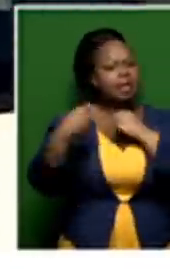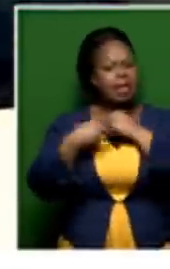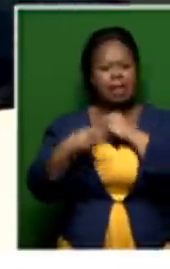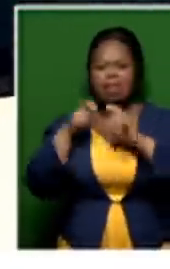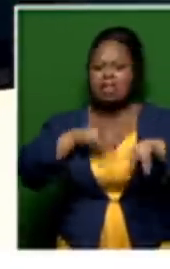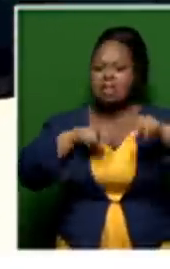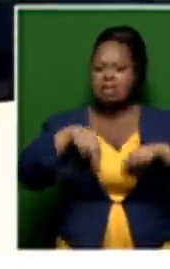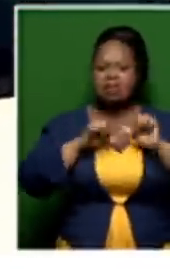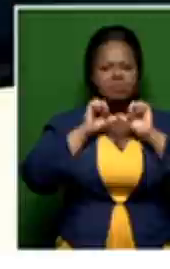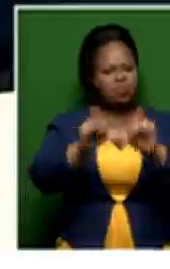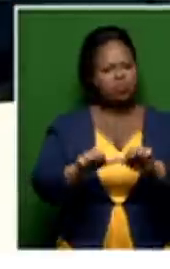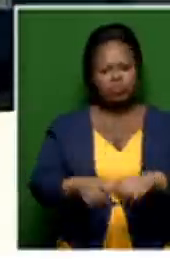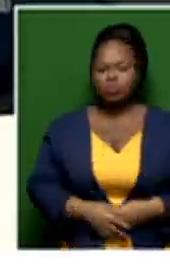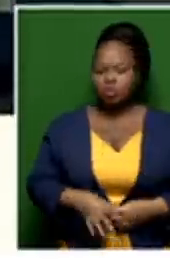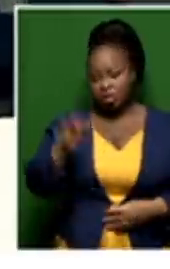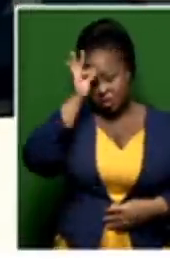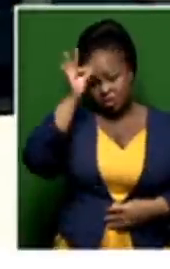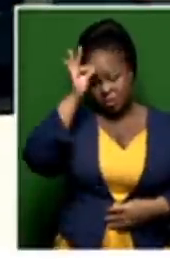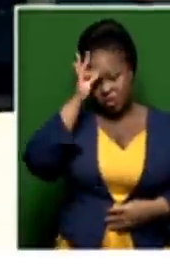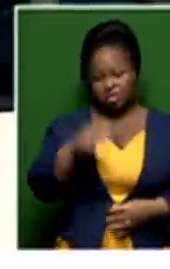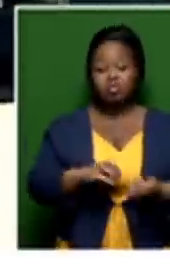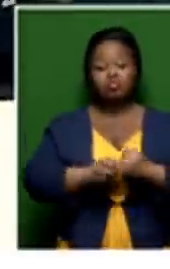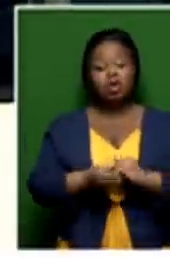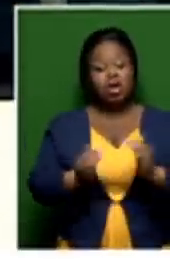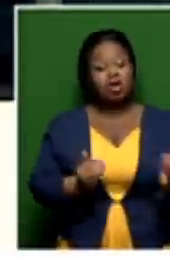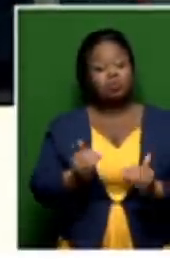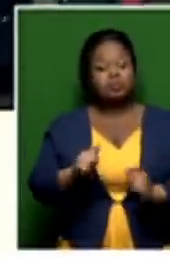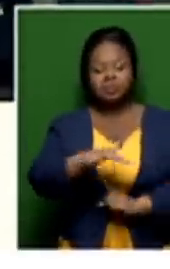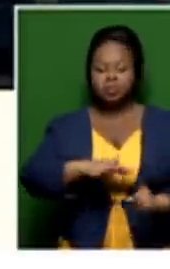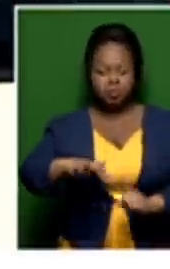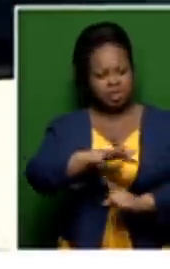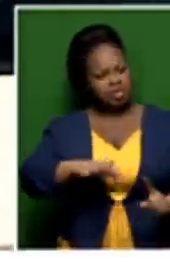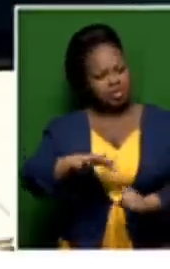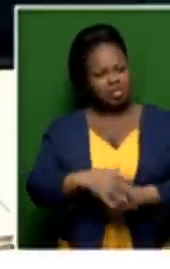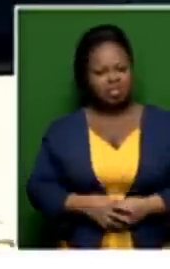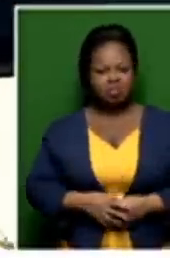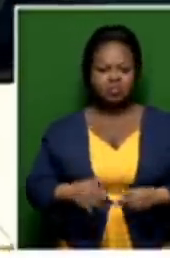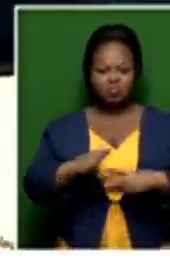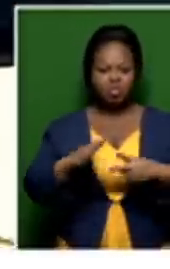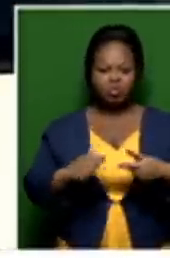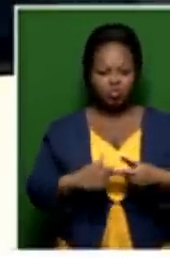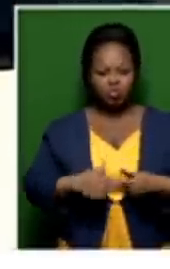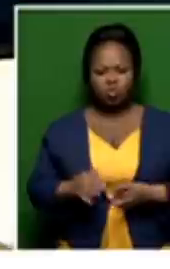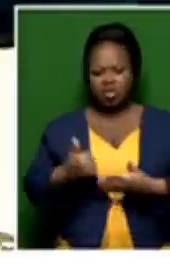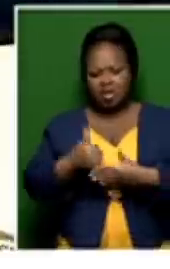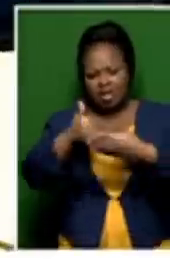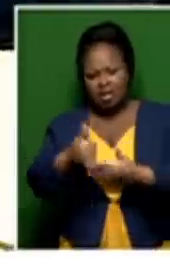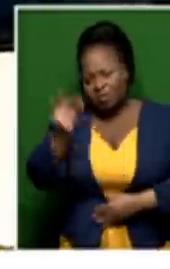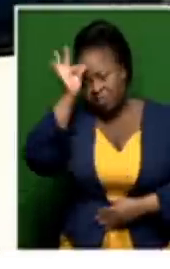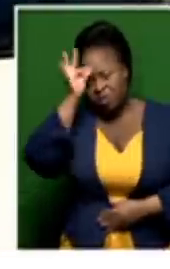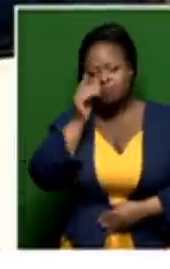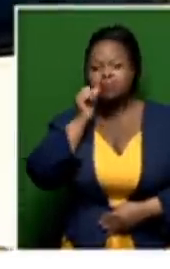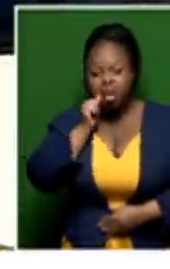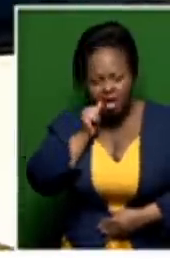continues. Police trying to manage the situation. 2 paramedics assisting the police